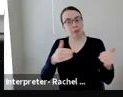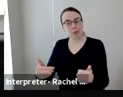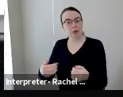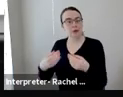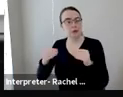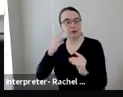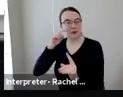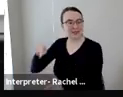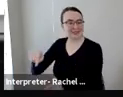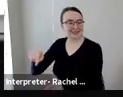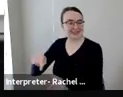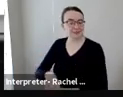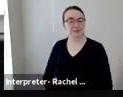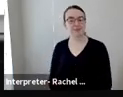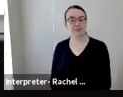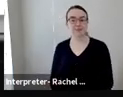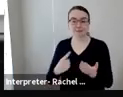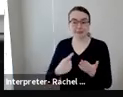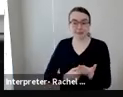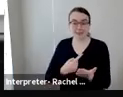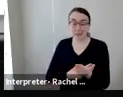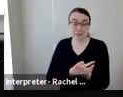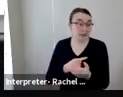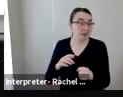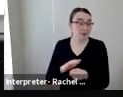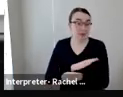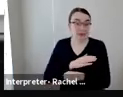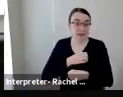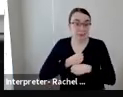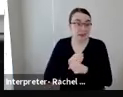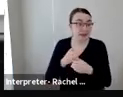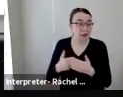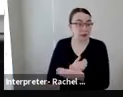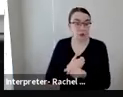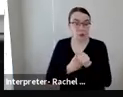Right? Sometimes it is ground up, right? This is a ground up